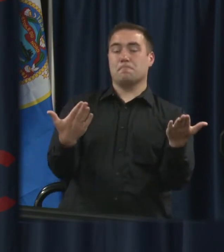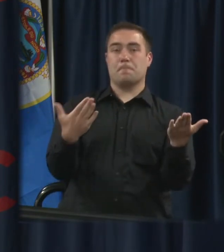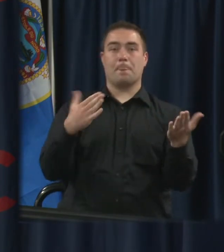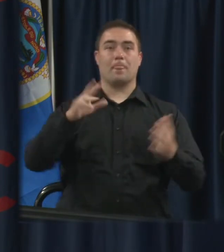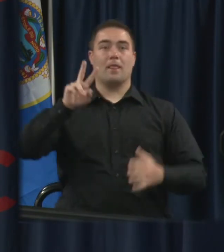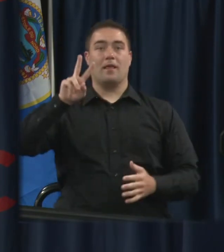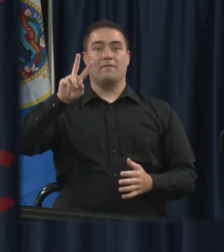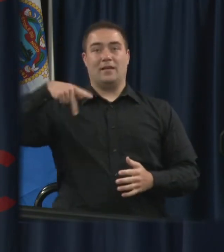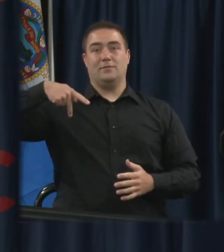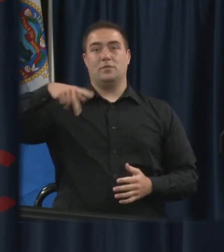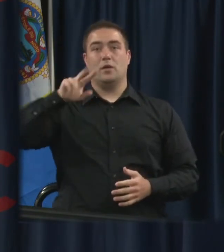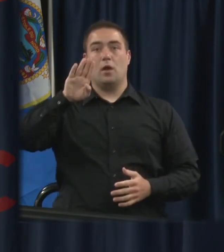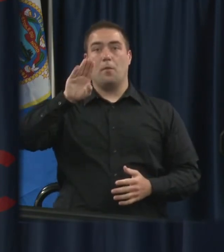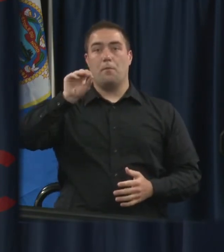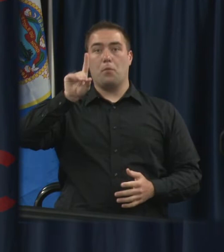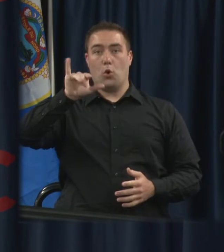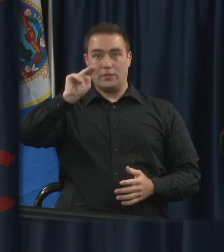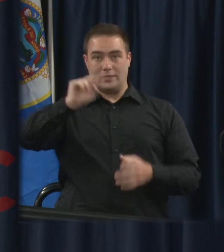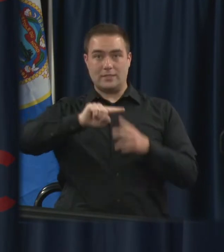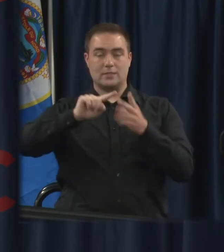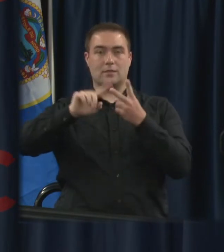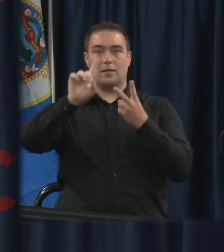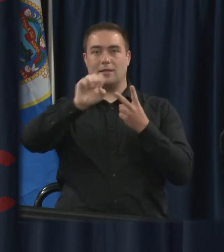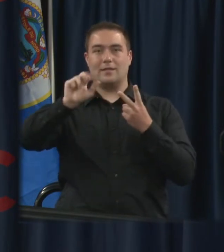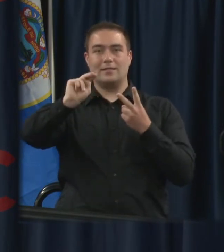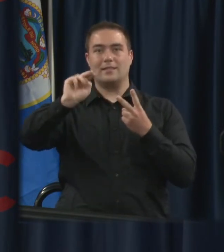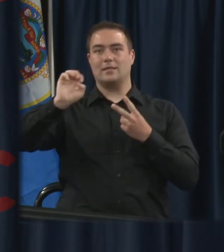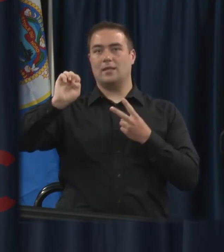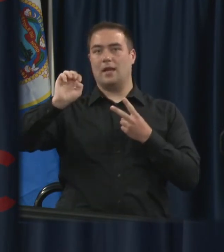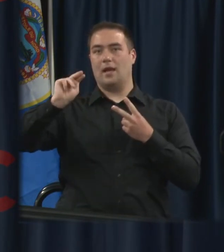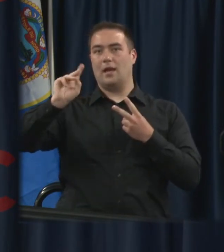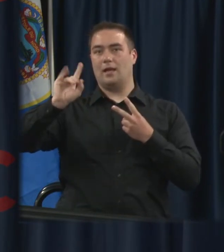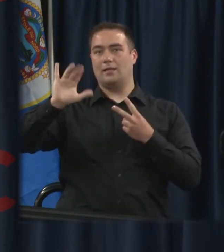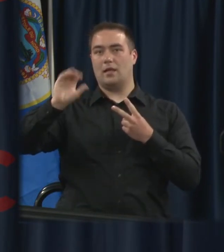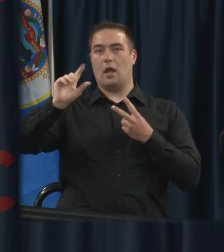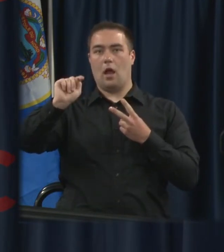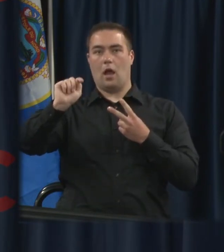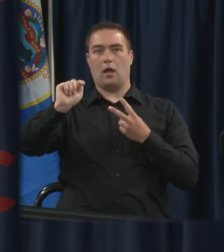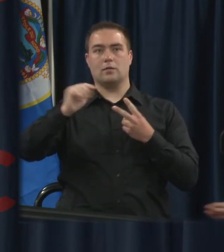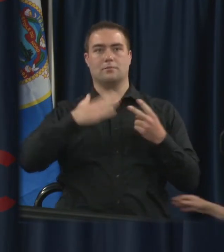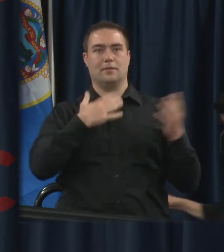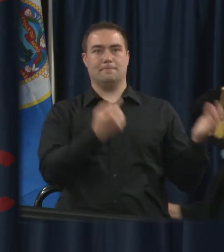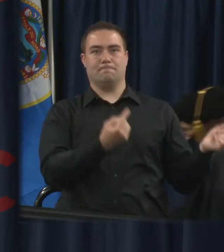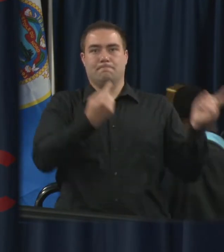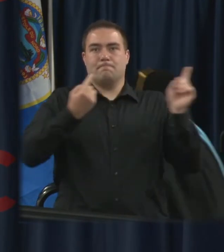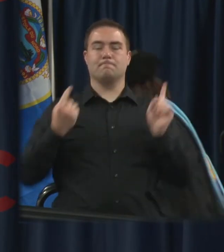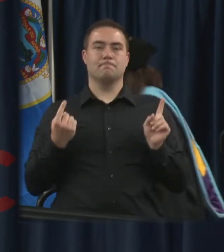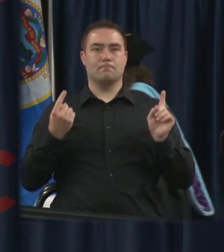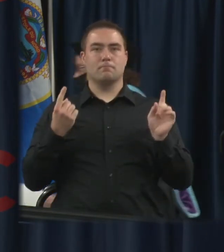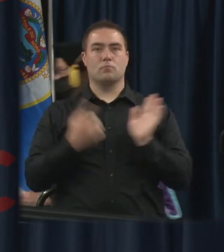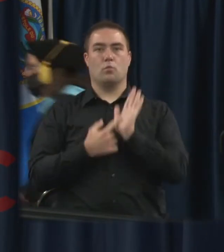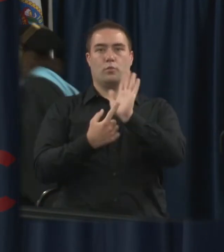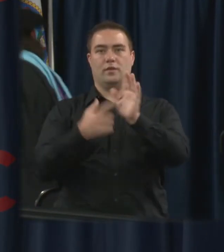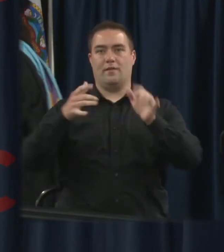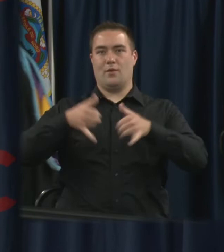President Bodine and Dean Endicott please come forward to present the academic awards.